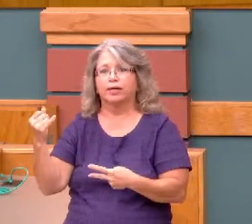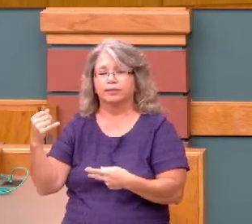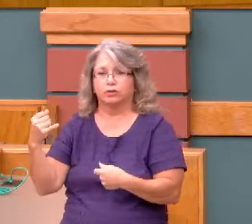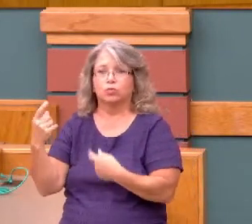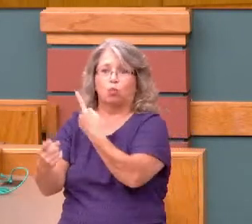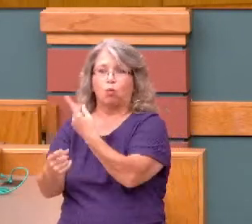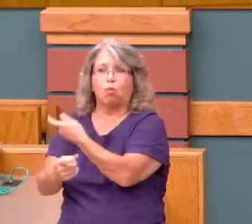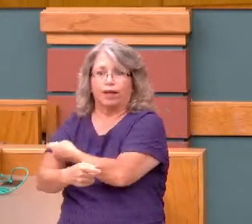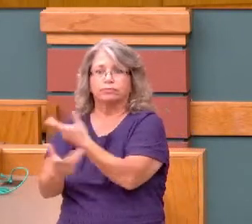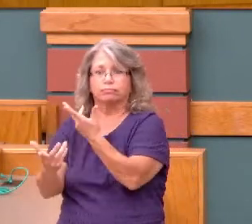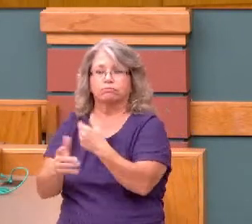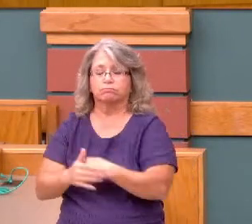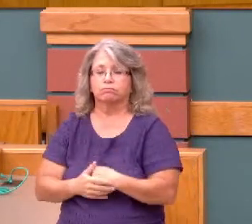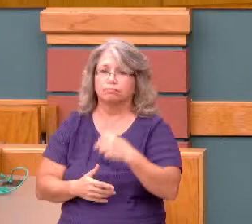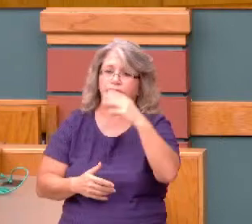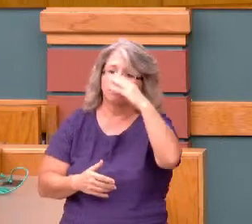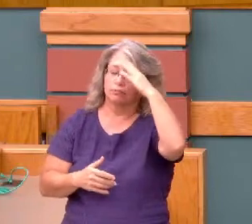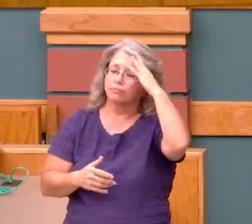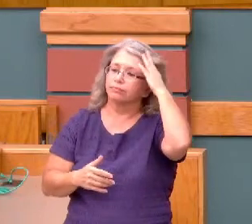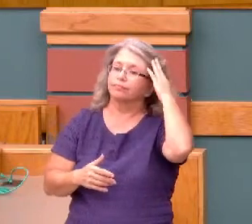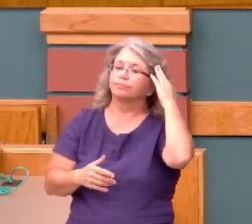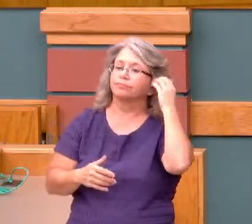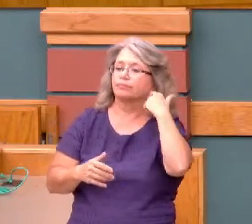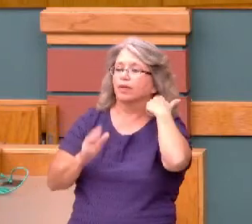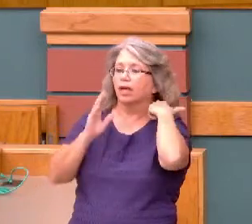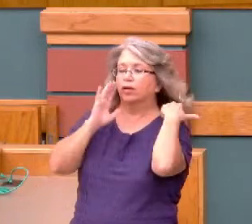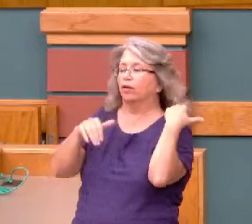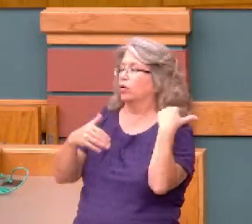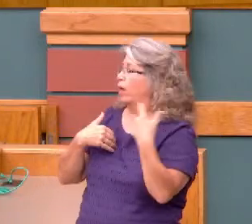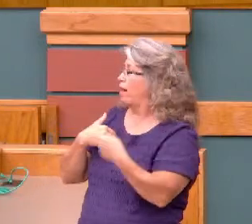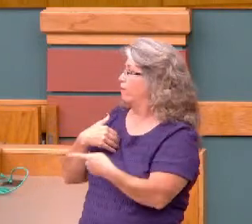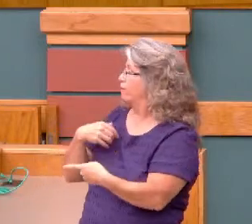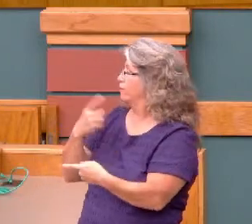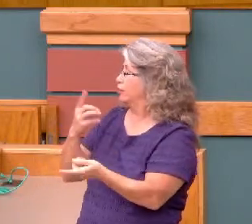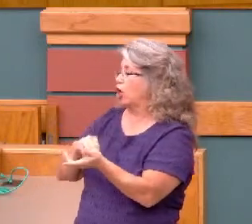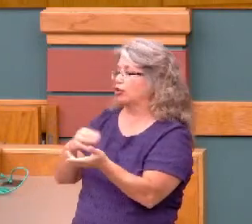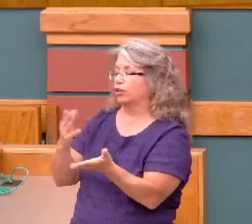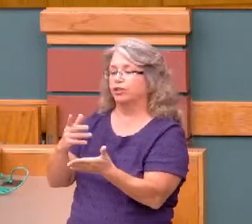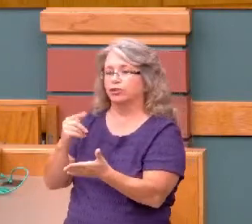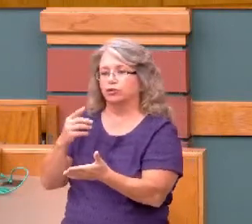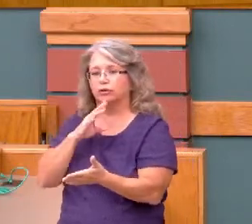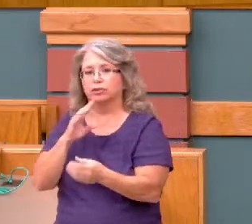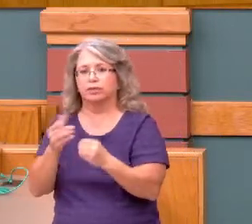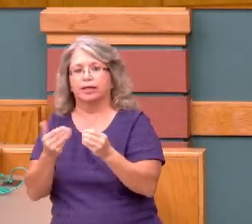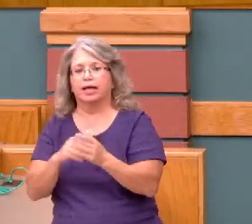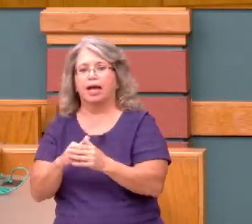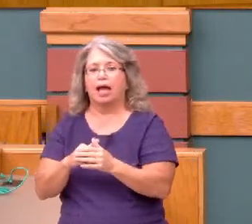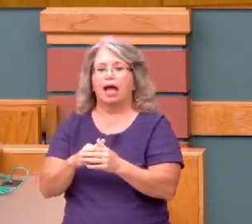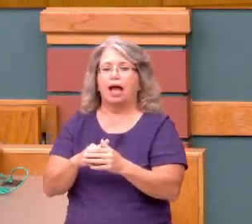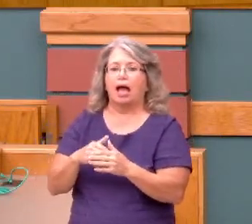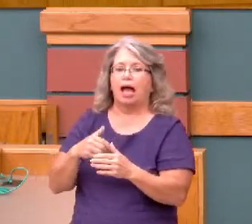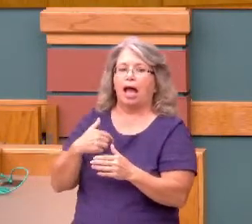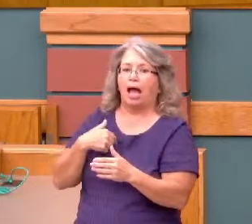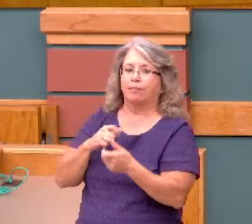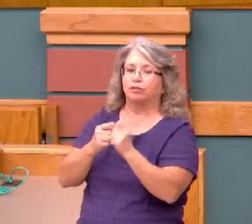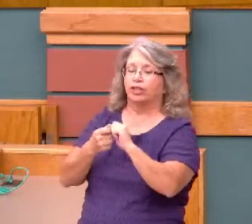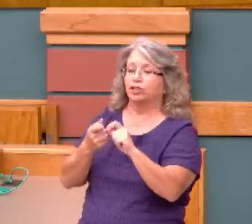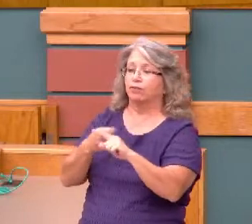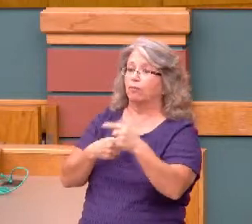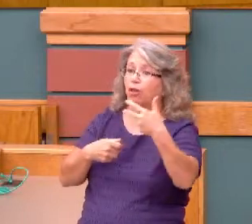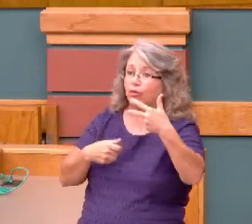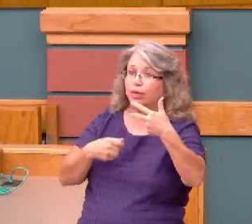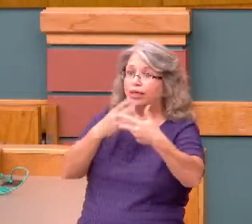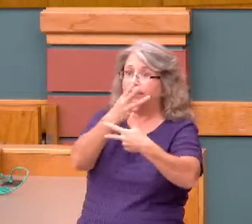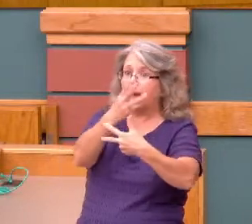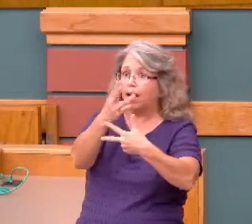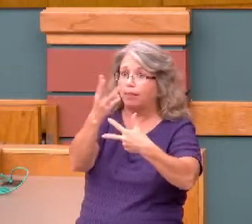know Dr. Wilmot's going to reemphasize this, so I won't belabor it, but I'm moving from 3 W's, Dr. Wilmot, to 4 W's.